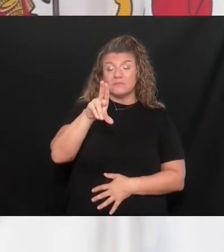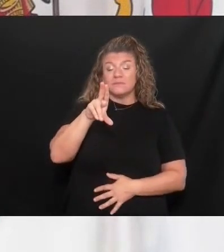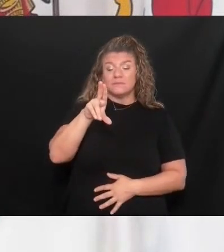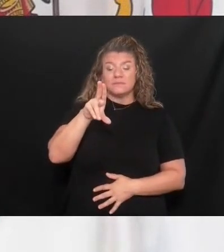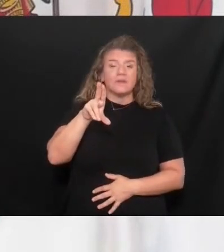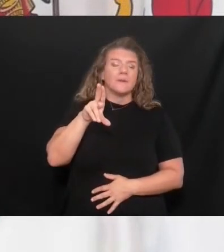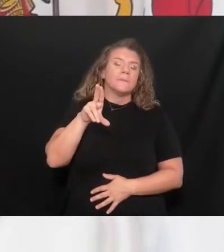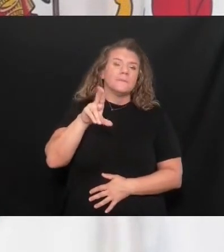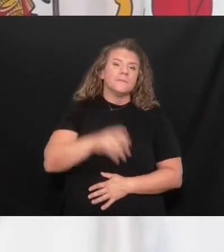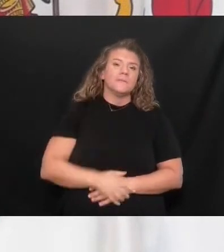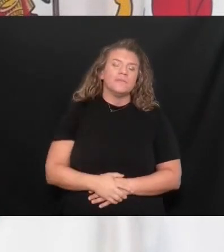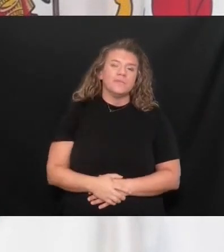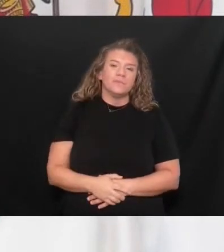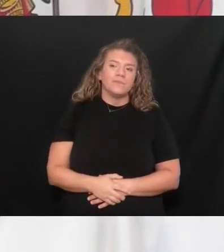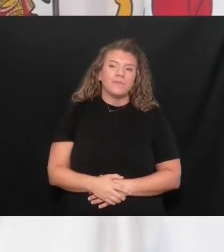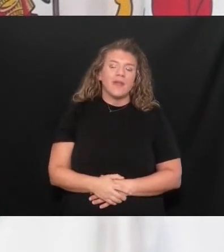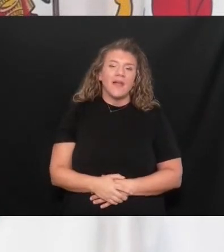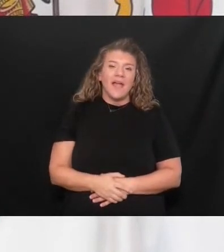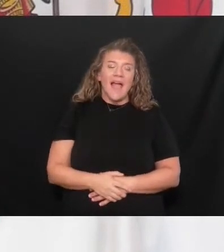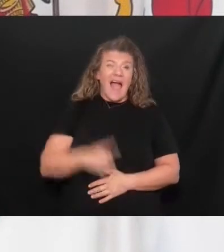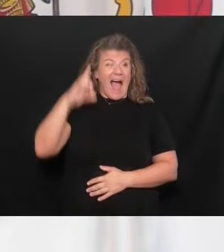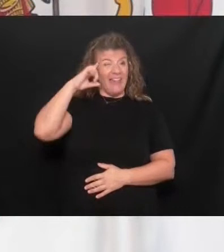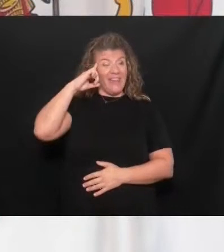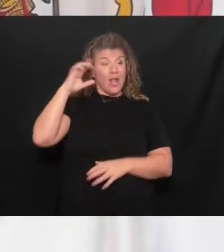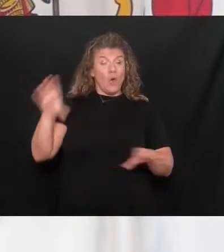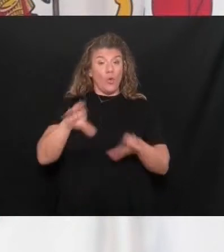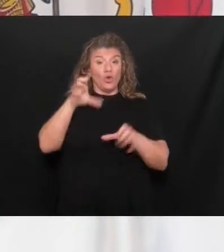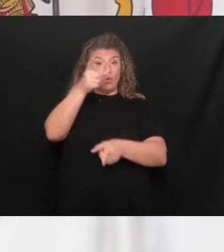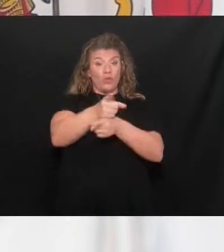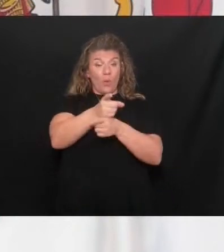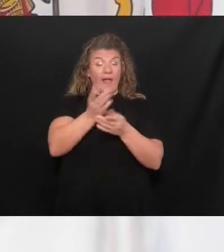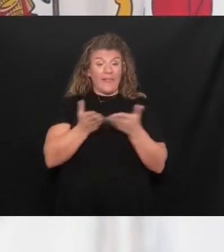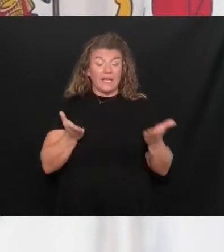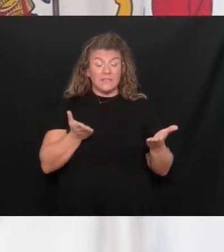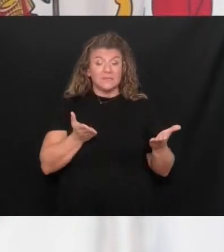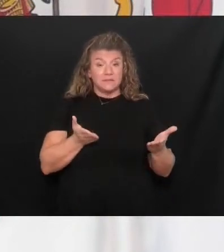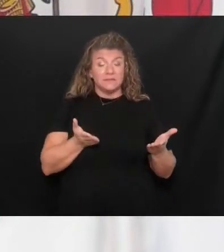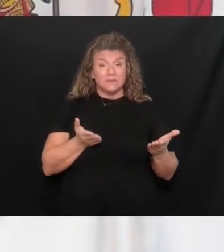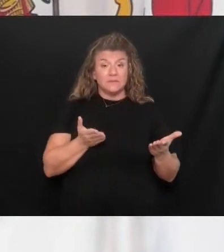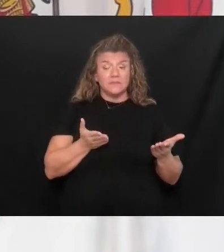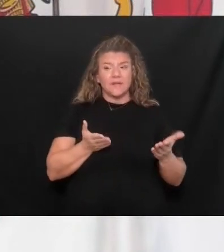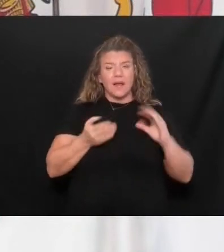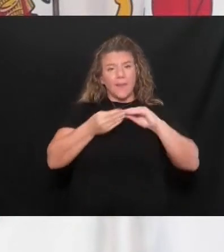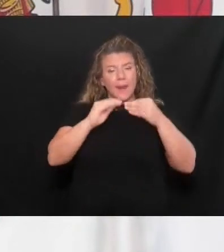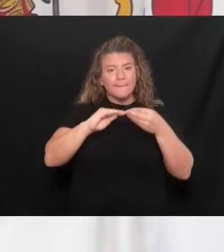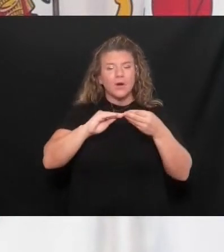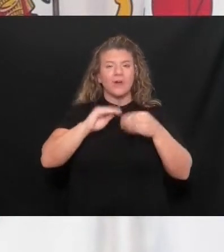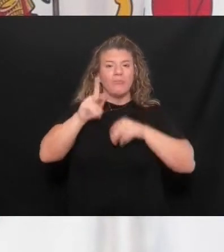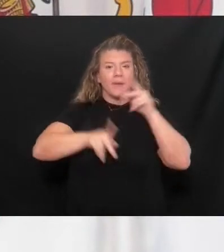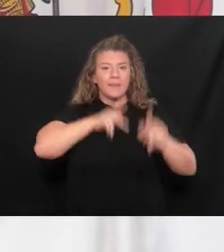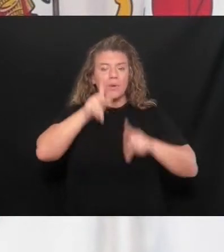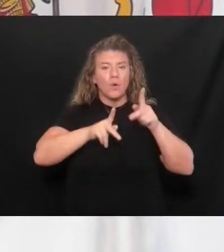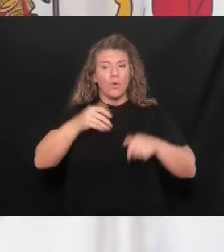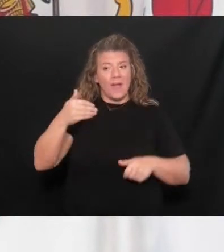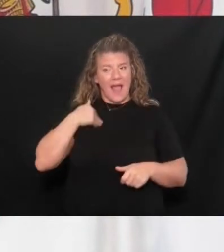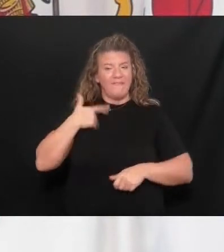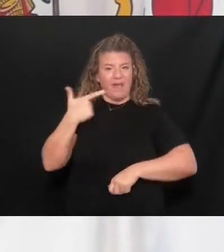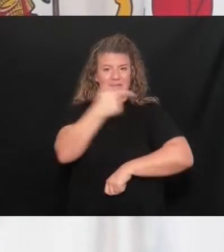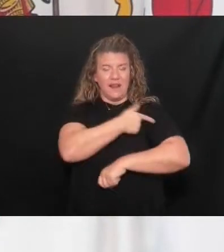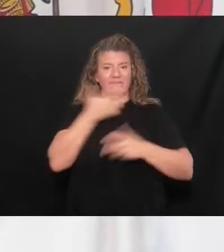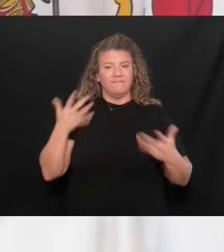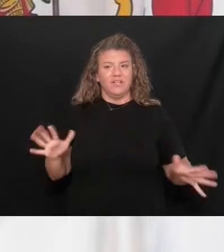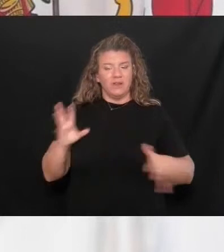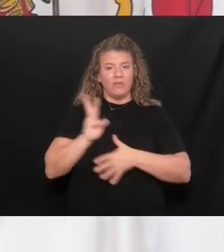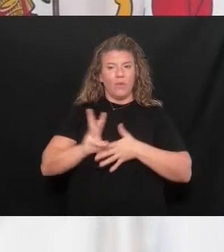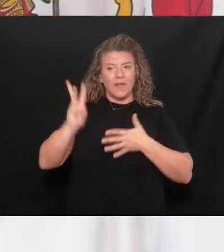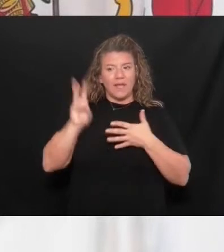and I think we're doing the right thing in the number of people that we got vaccinated over the